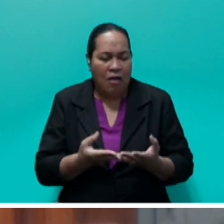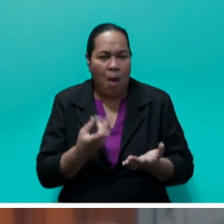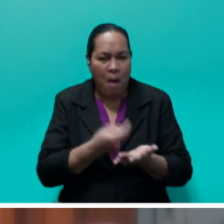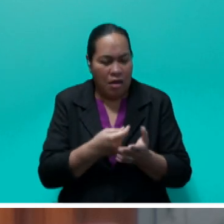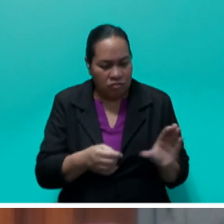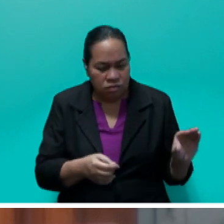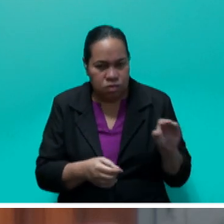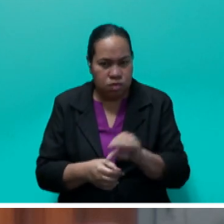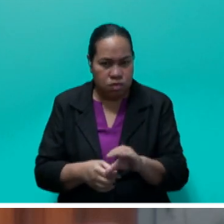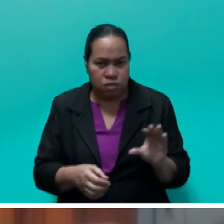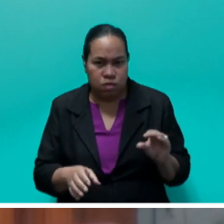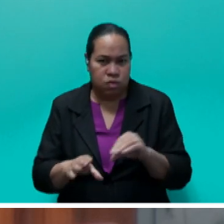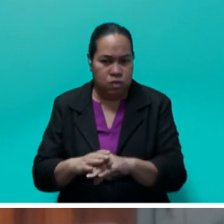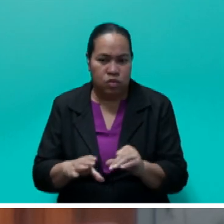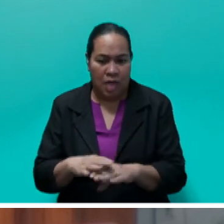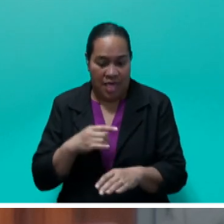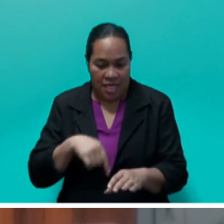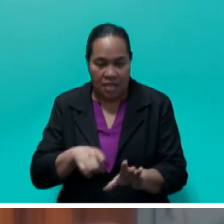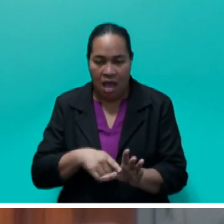heavily since this financial year,